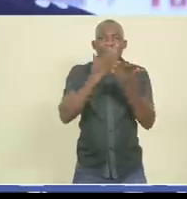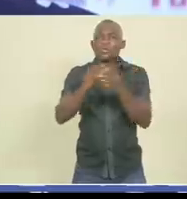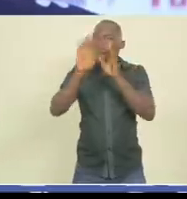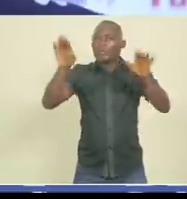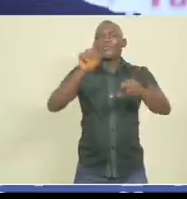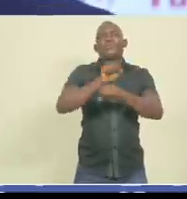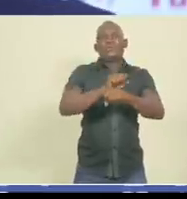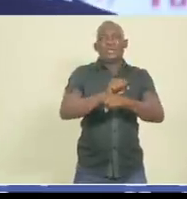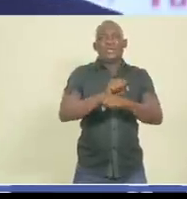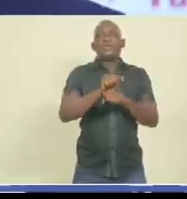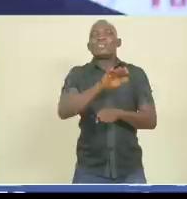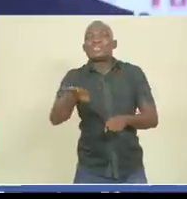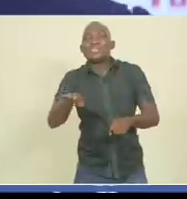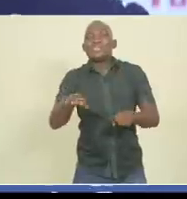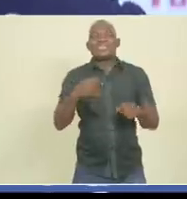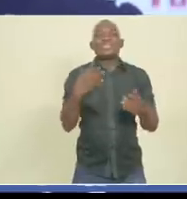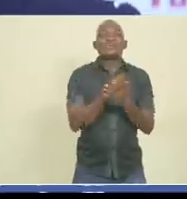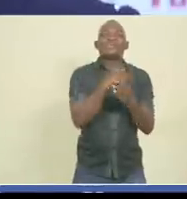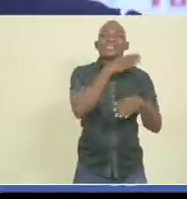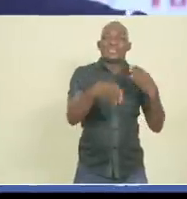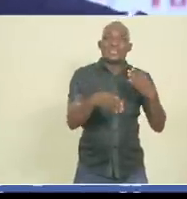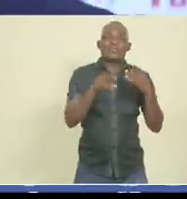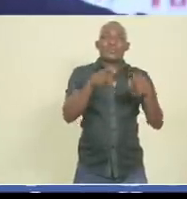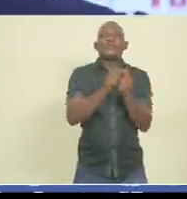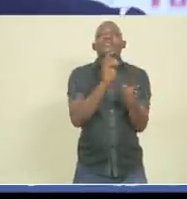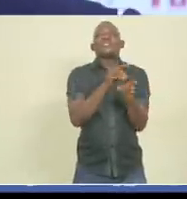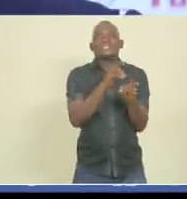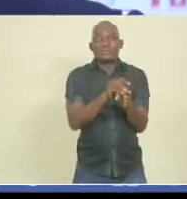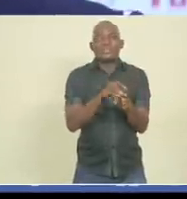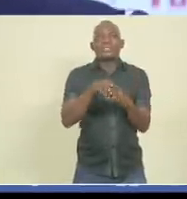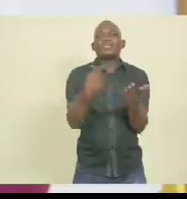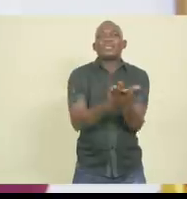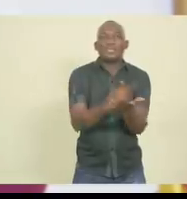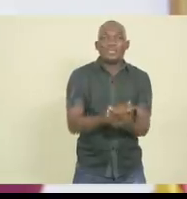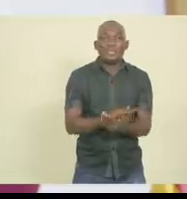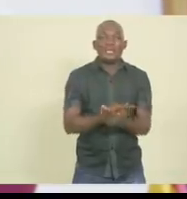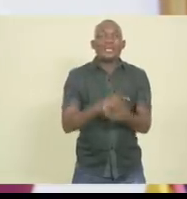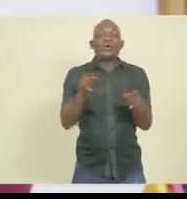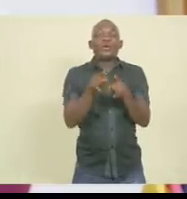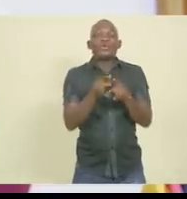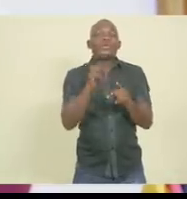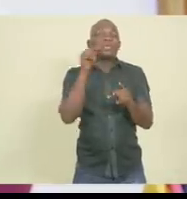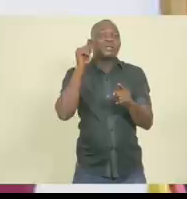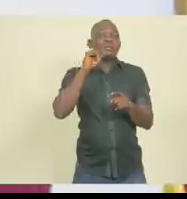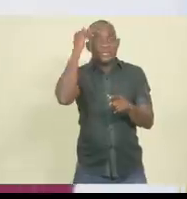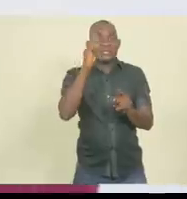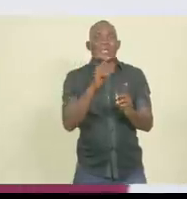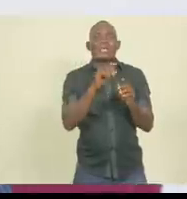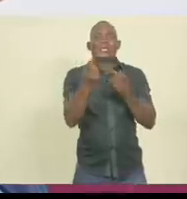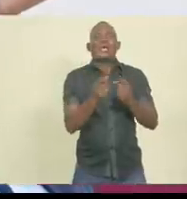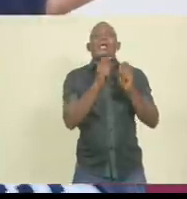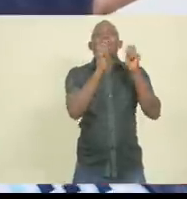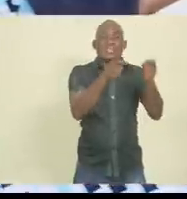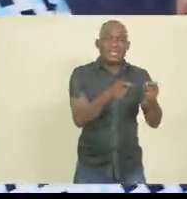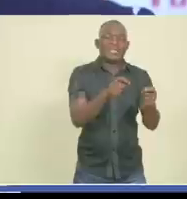amazing work she does with children, the youth and persons with disability in the country. In addition, she presented a car to Miss